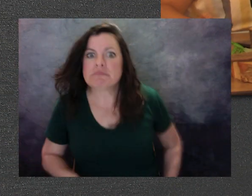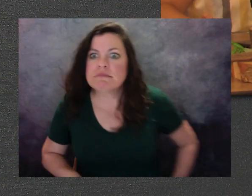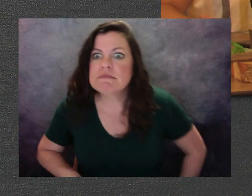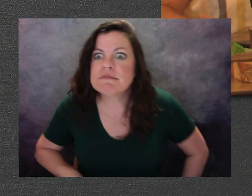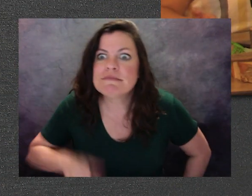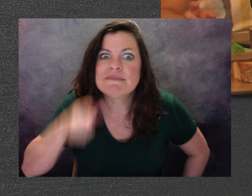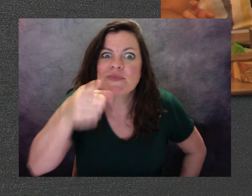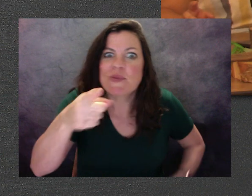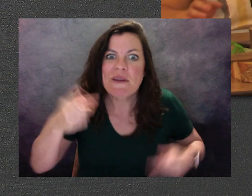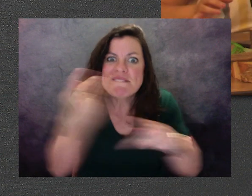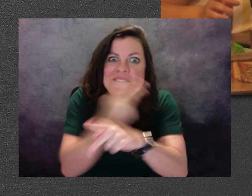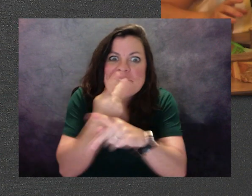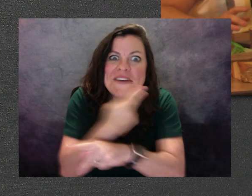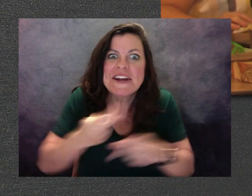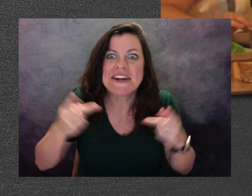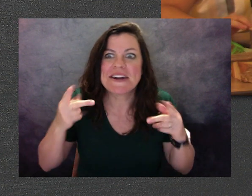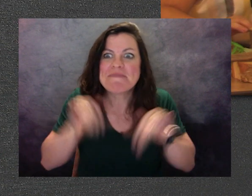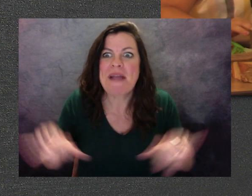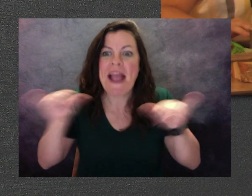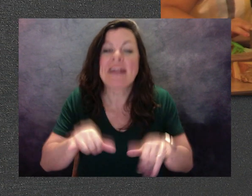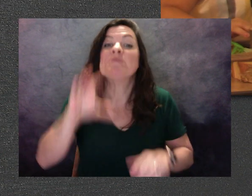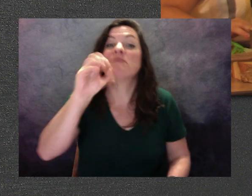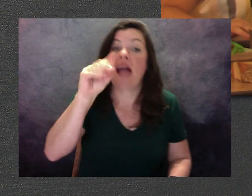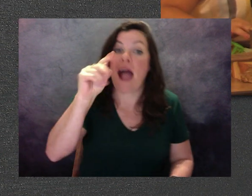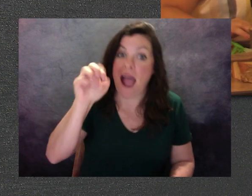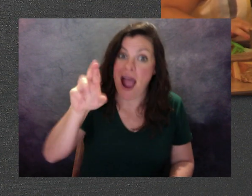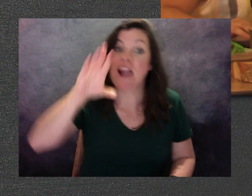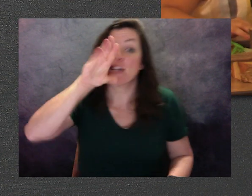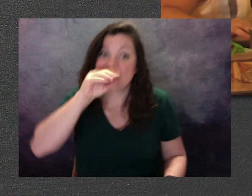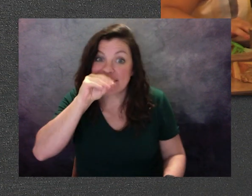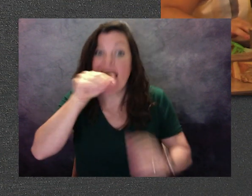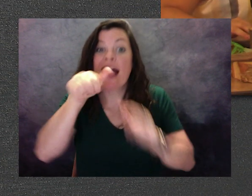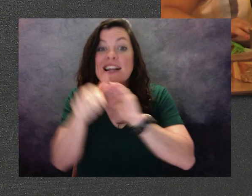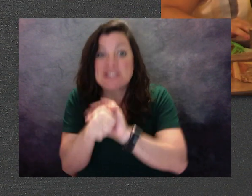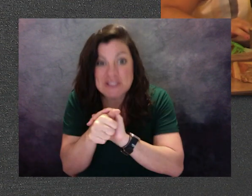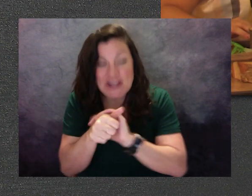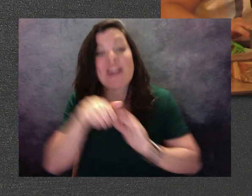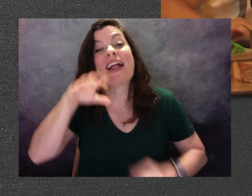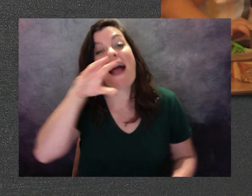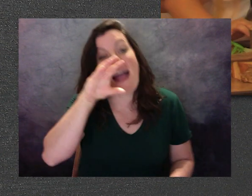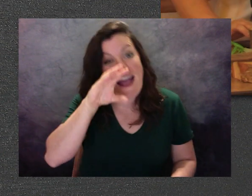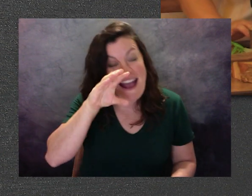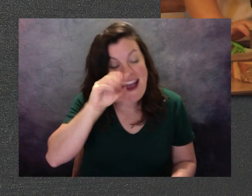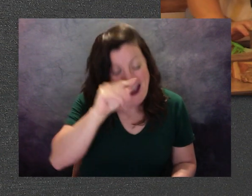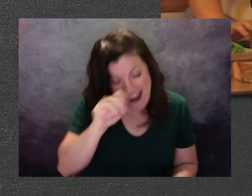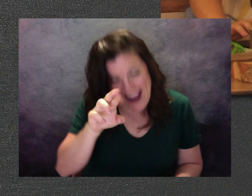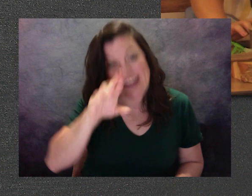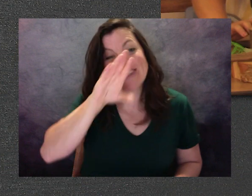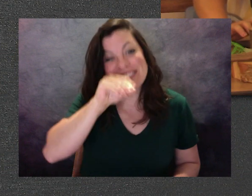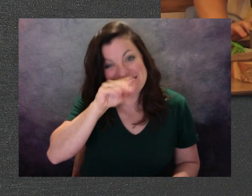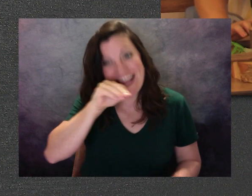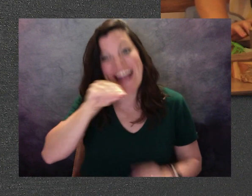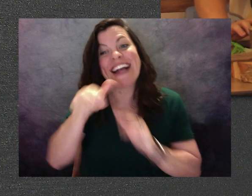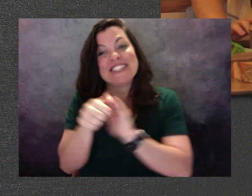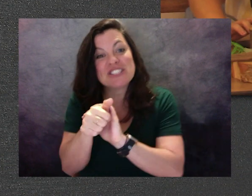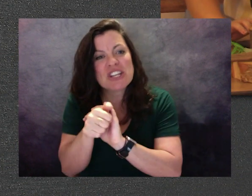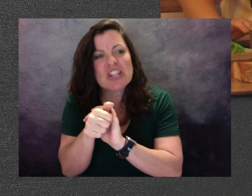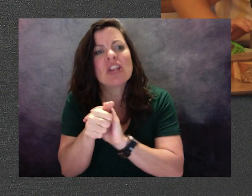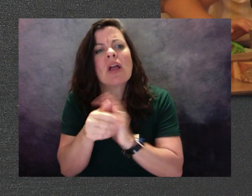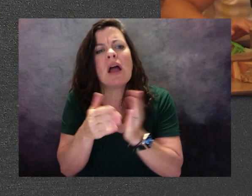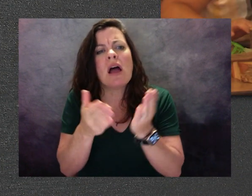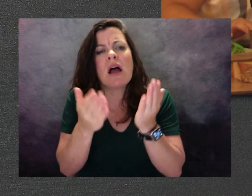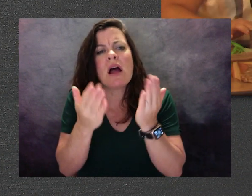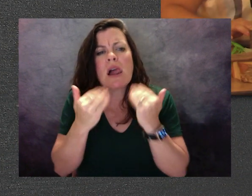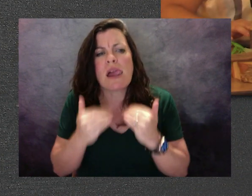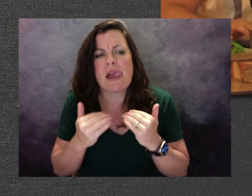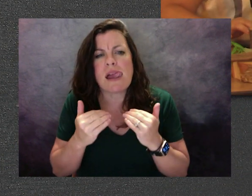turtle. Otter, duck, turtle. What would come after the turtle? I'm gonna go look at the other turtle. What comes after